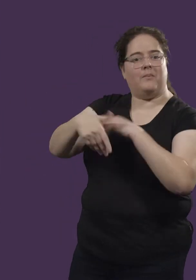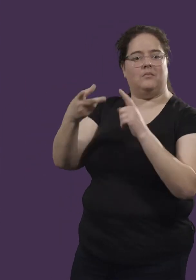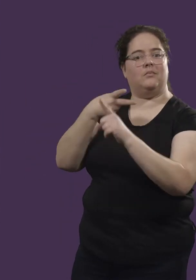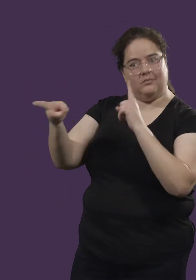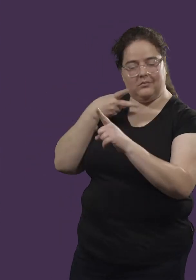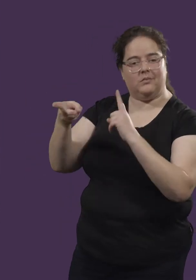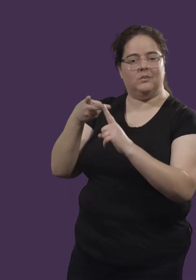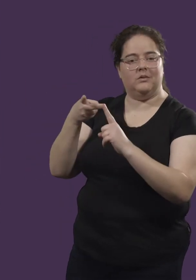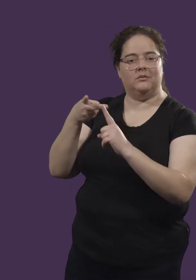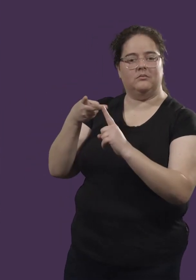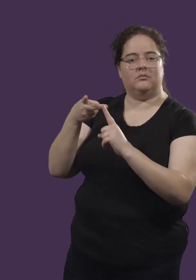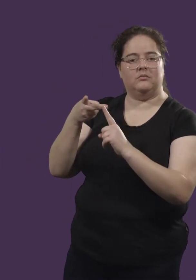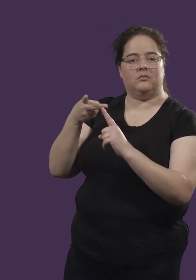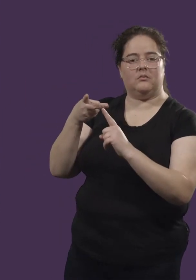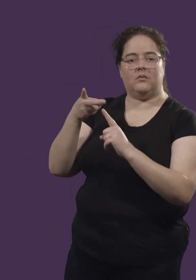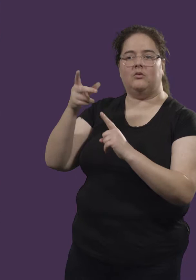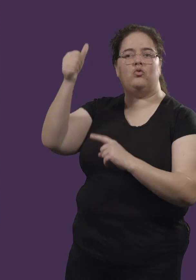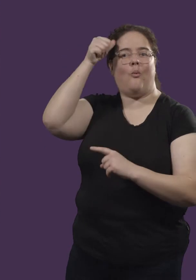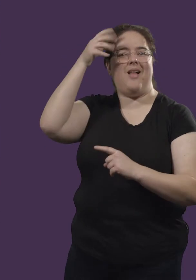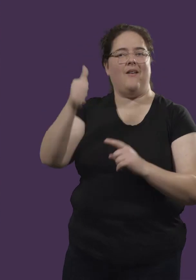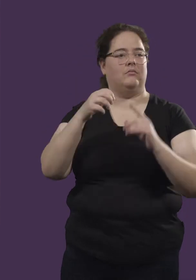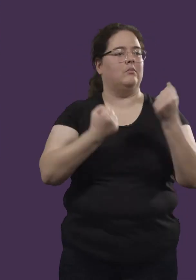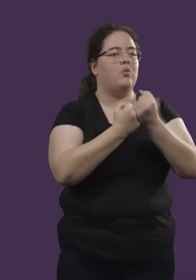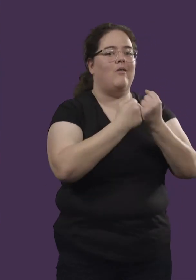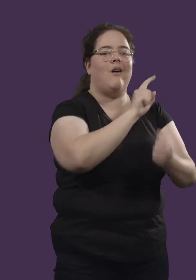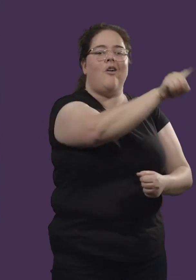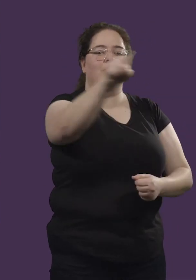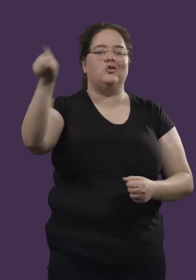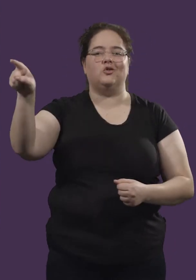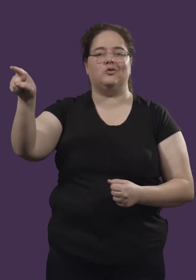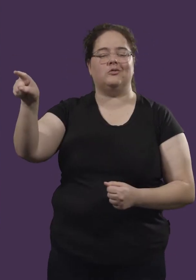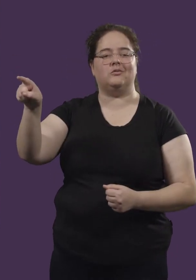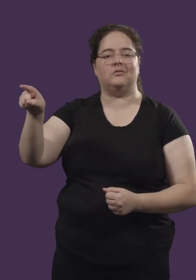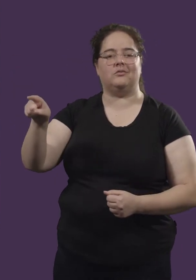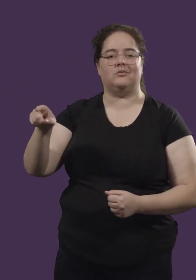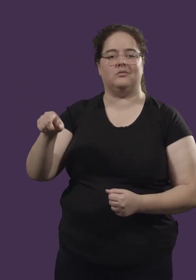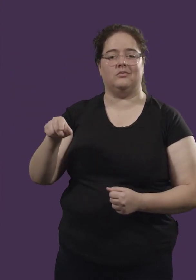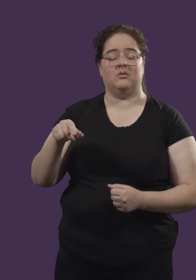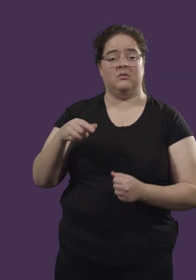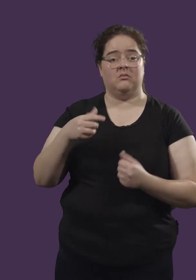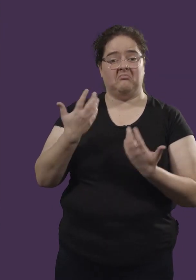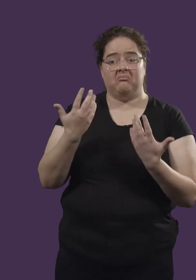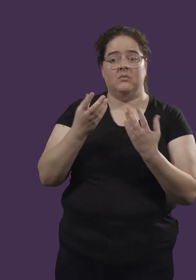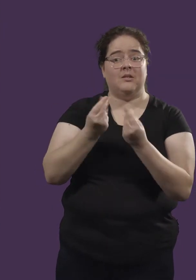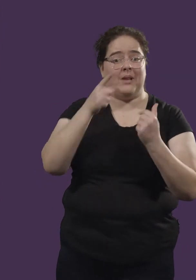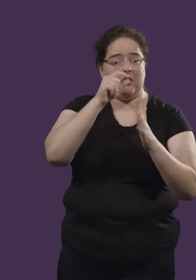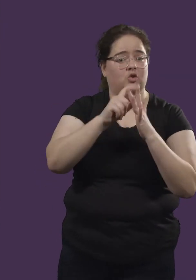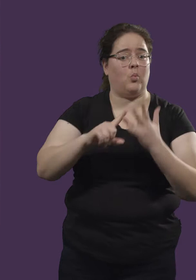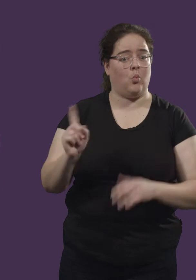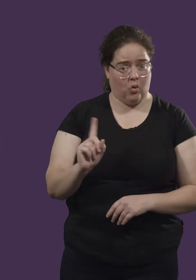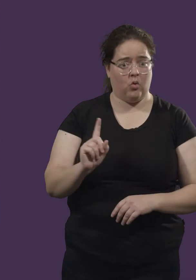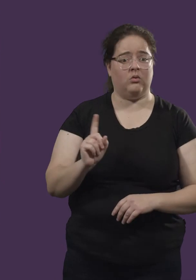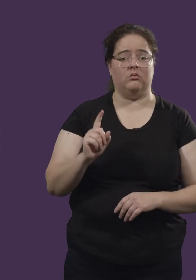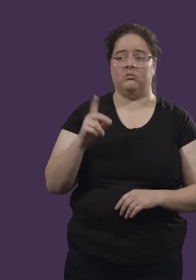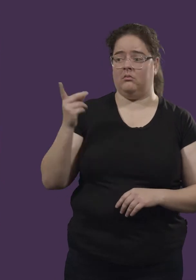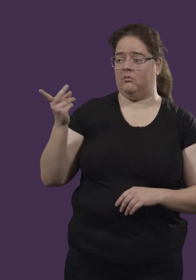you, know that there's services out there that you can reach out to. One of the things that you can do is suggest that you